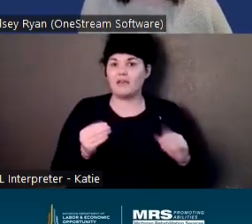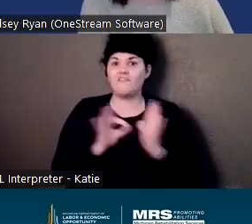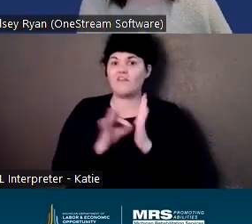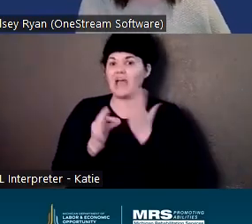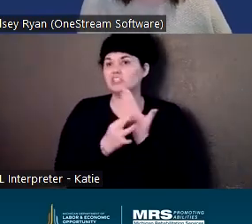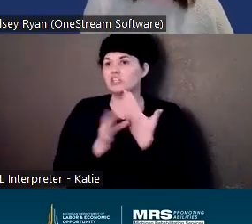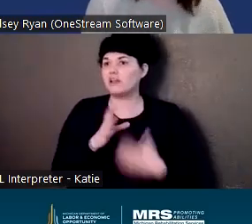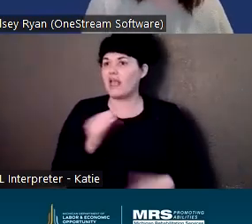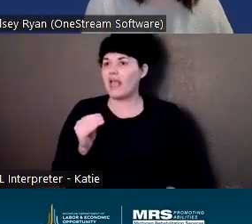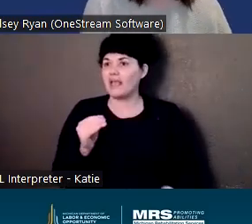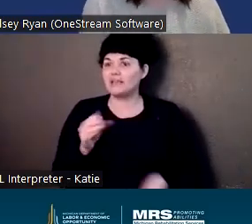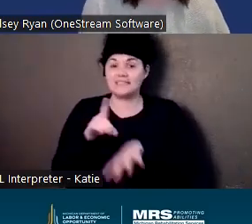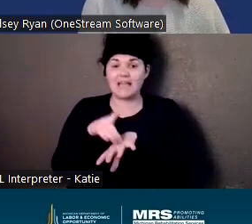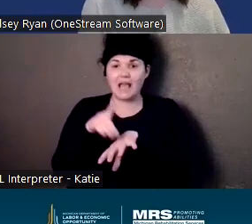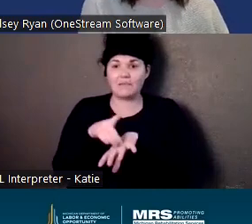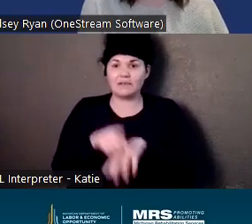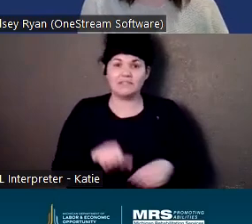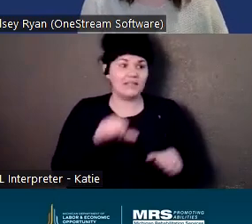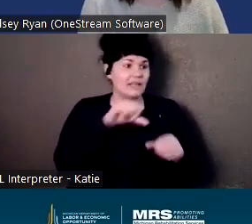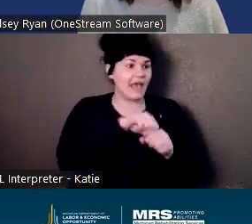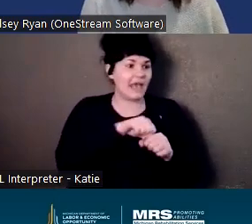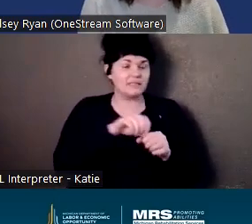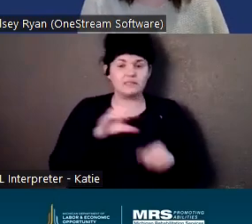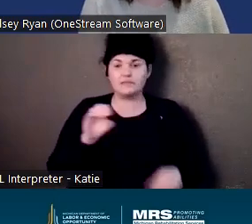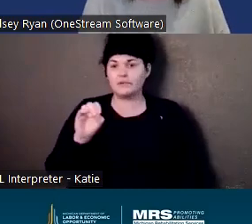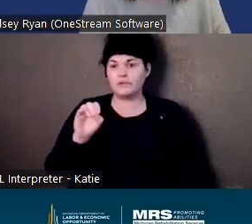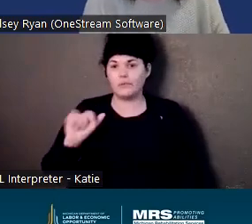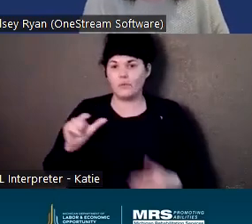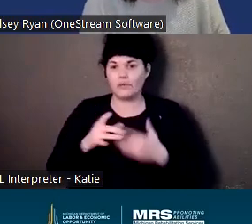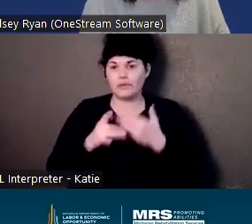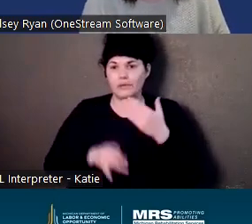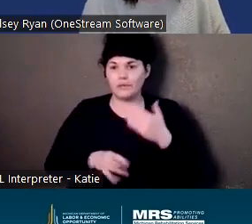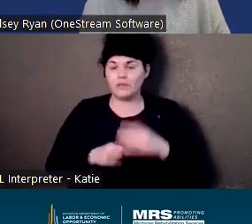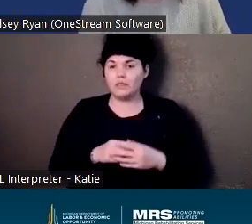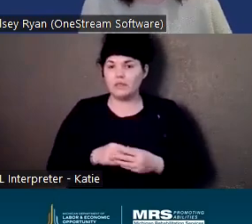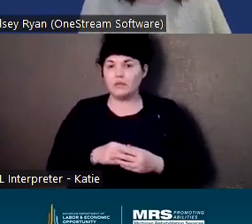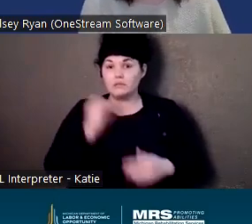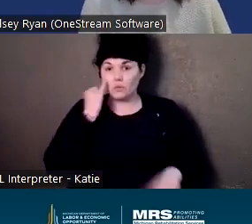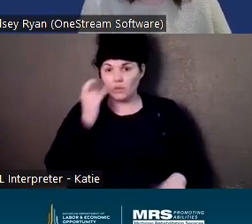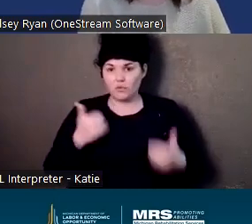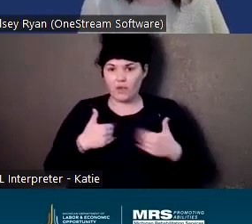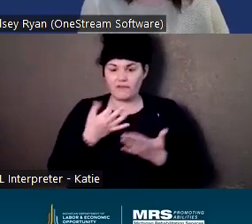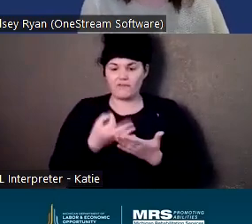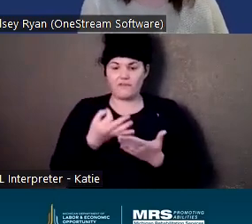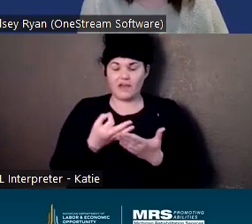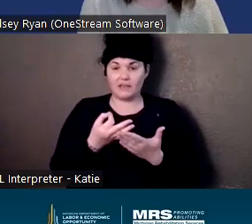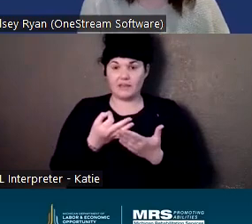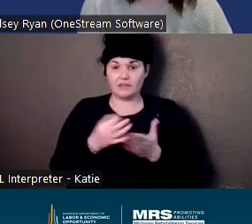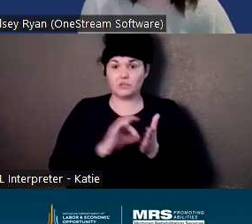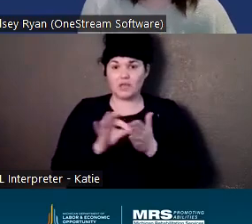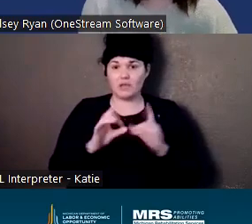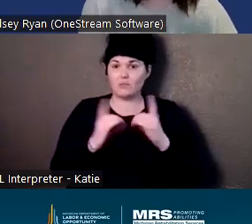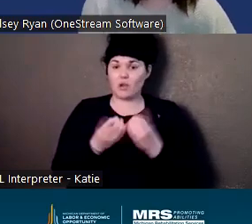in diamonds, and gas and oil. So it's really, as long as you have a finance and accounting department, our product will work for you.